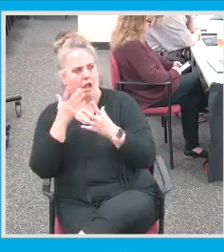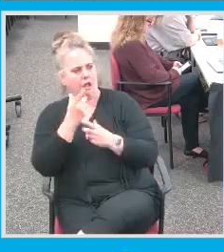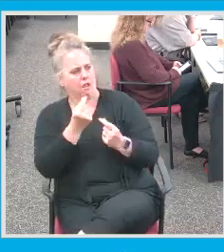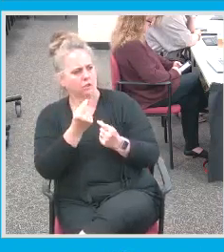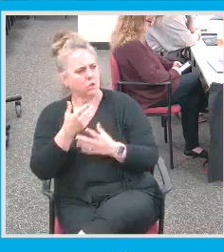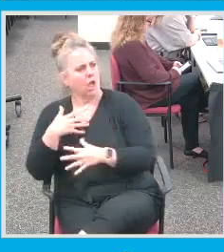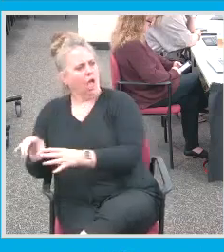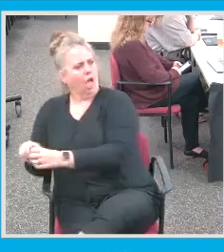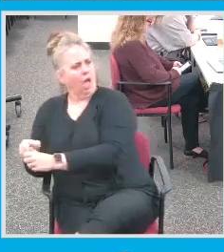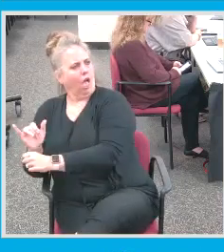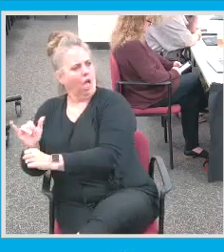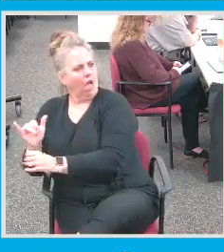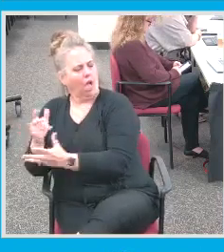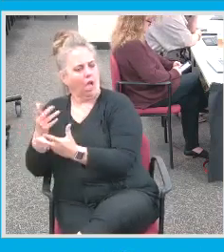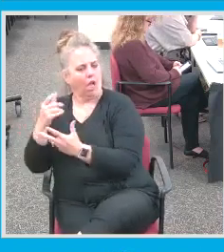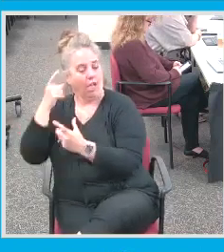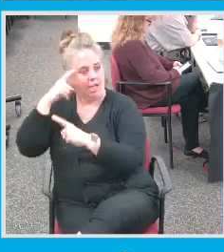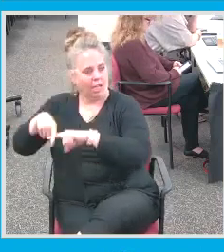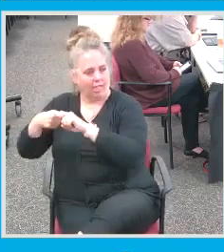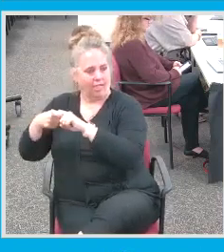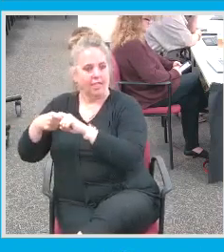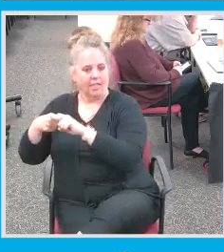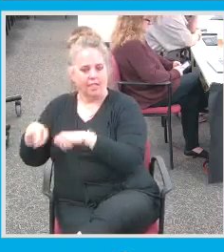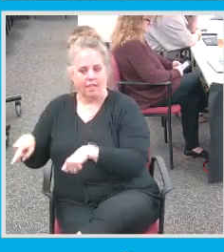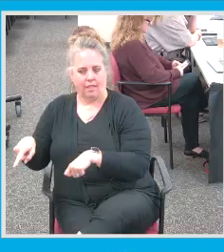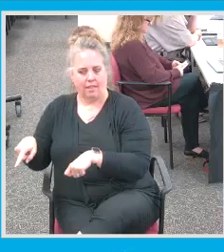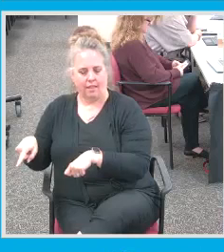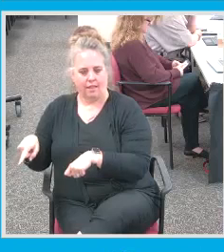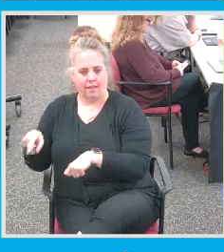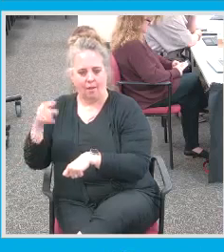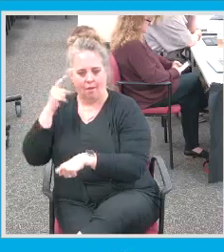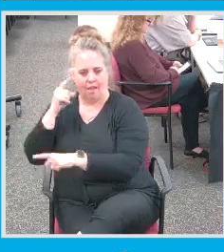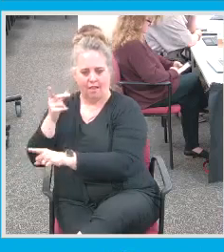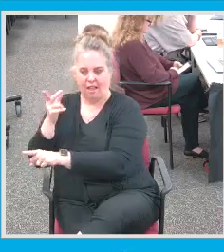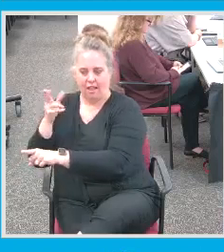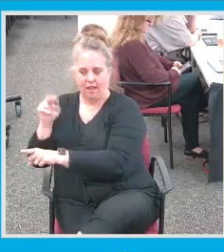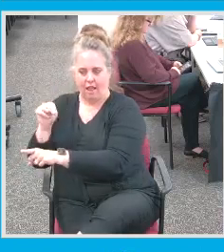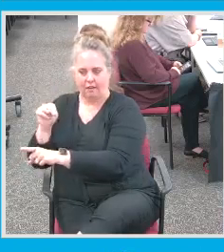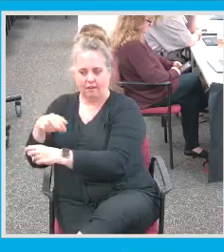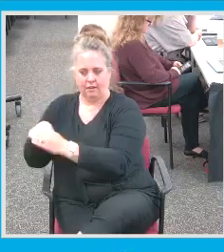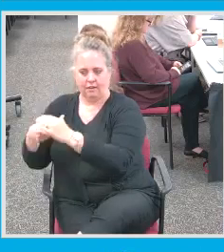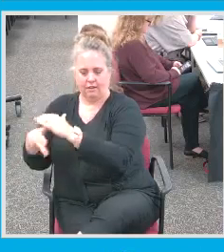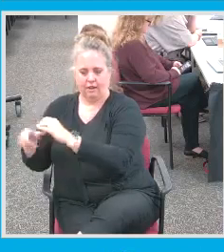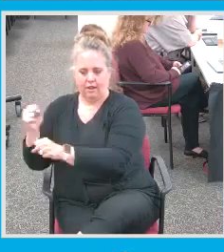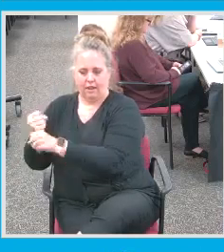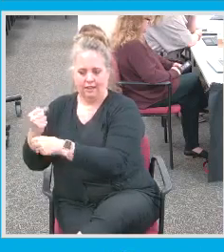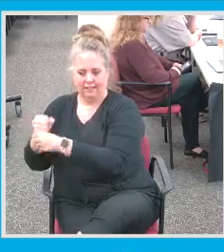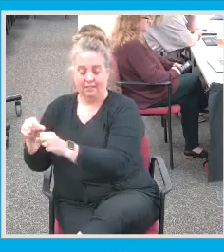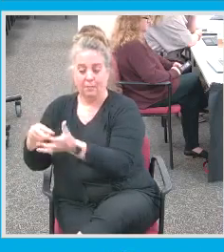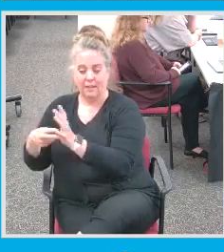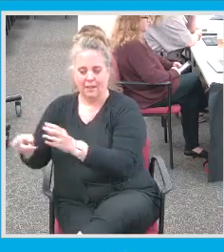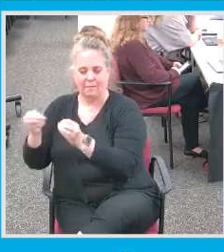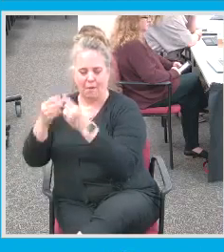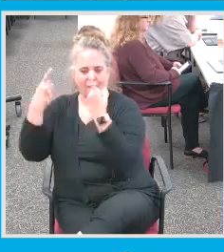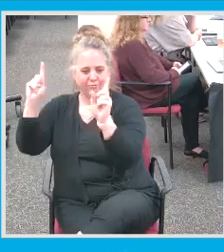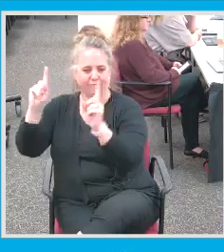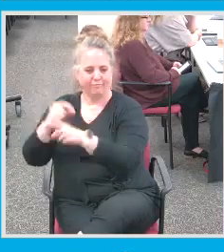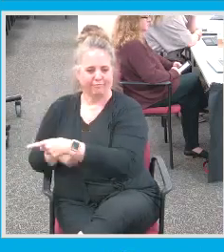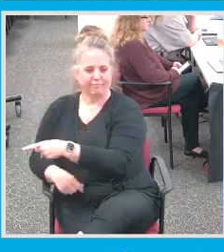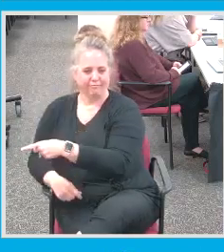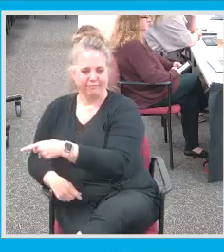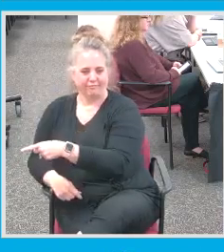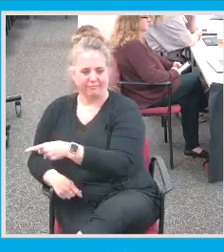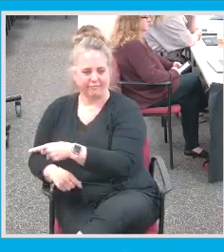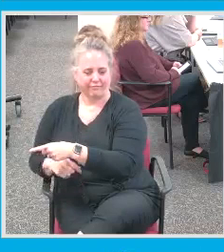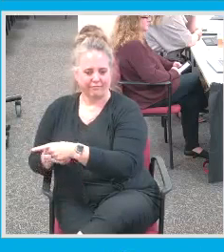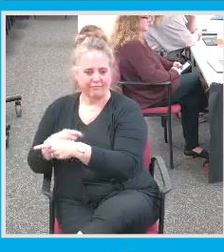There's a pause there. And that is the most effective time to intervene. And what we know is if I can stop you and say, hey,